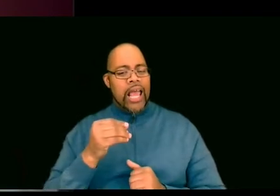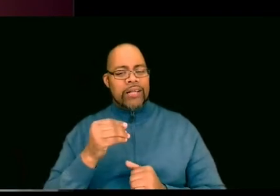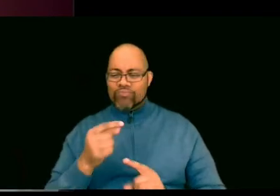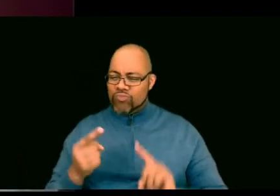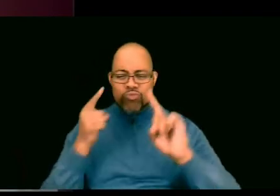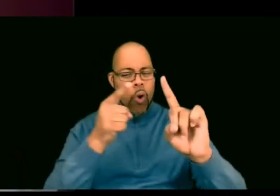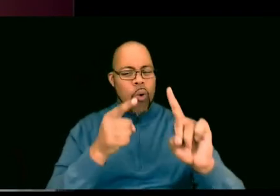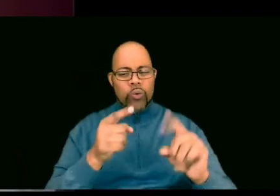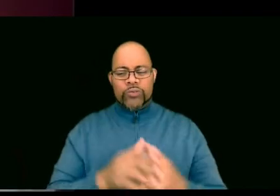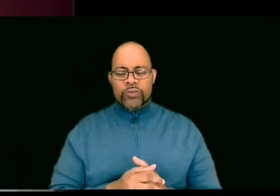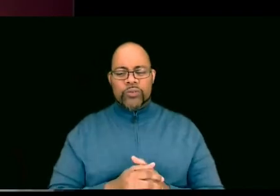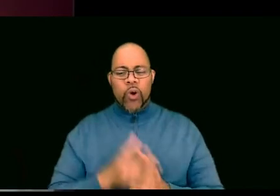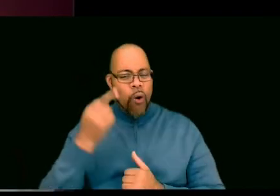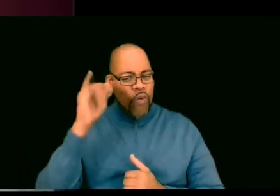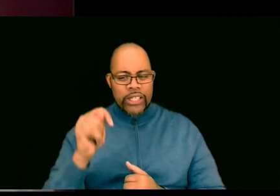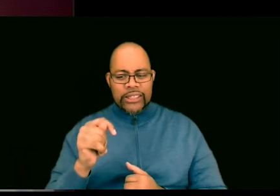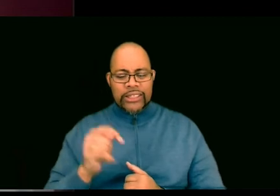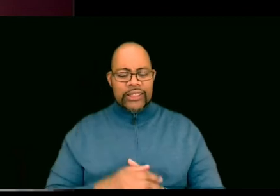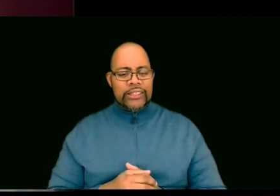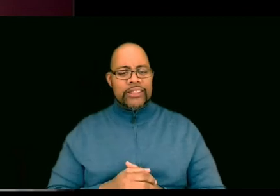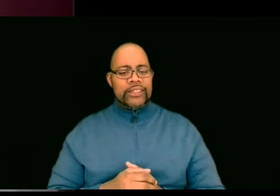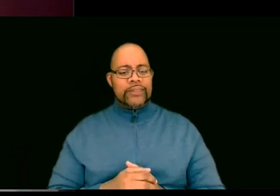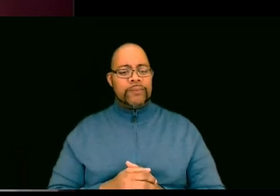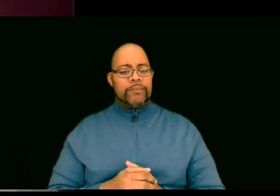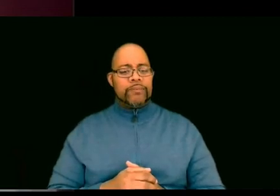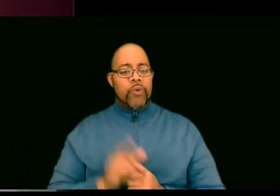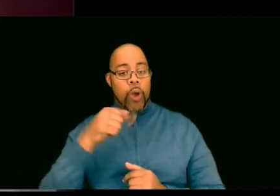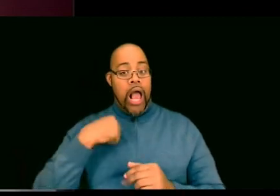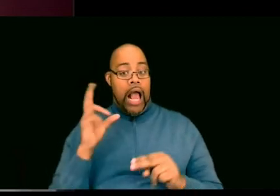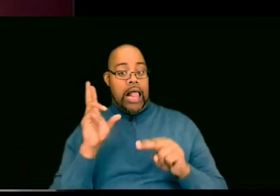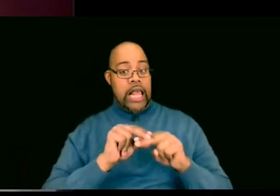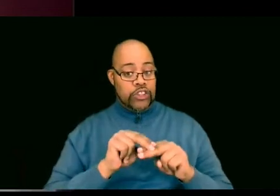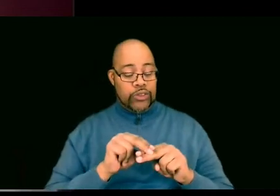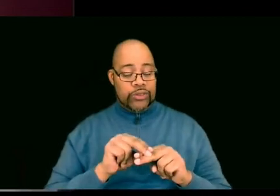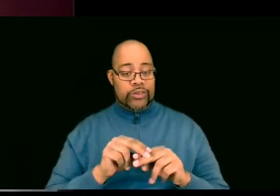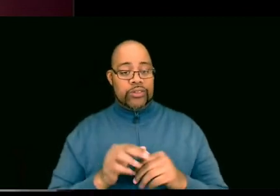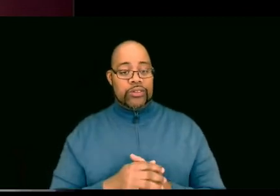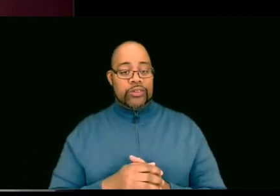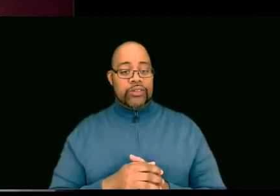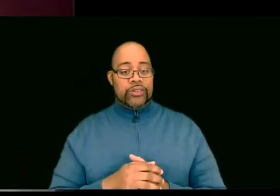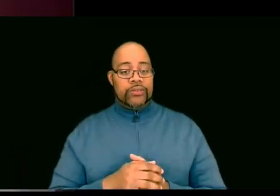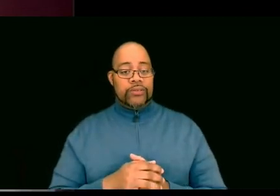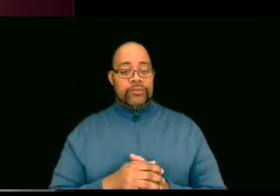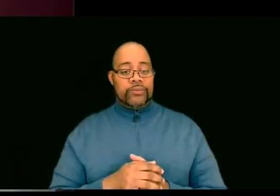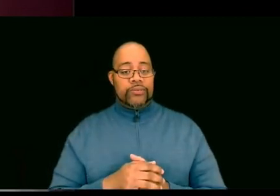and go for that. You know, like I was saying, when I, you know, latched on to